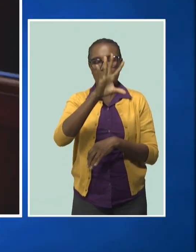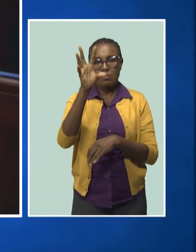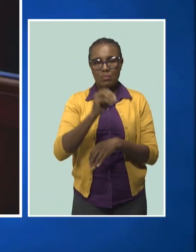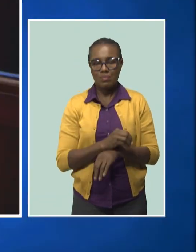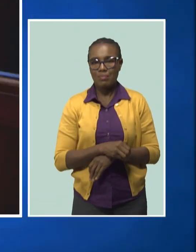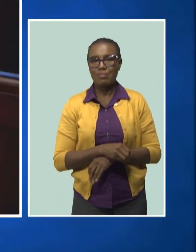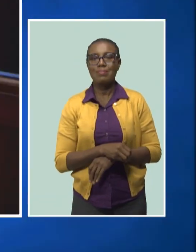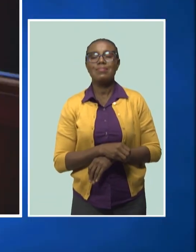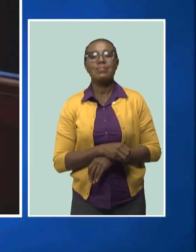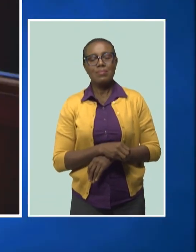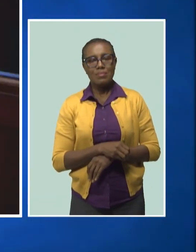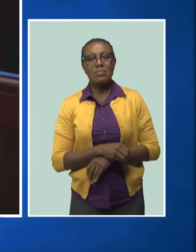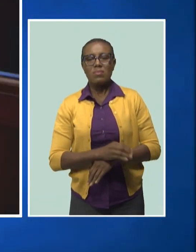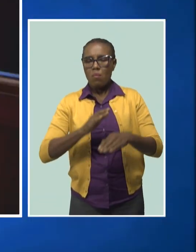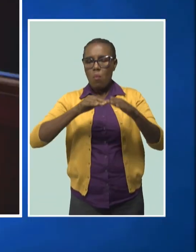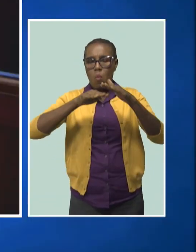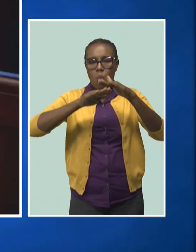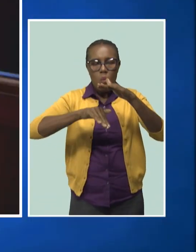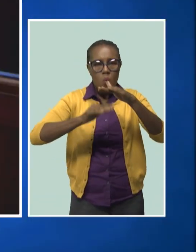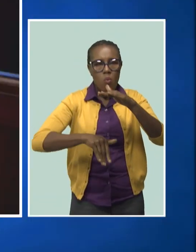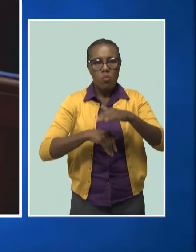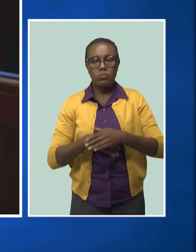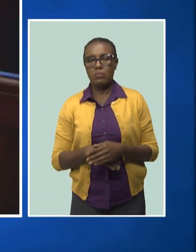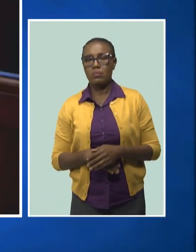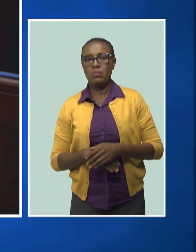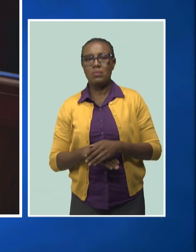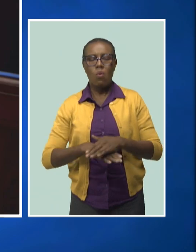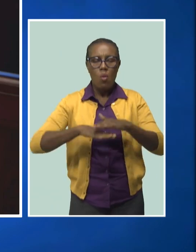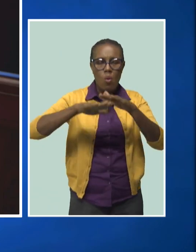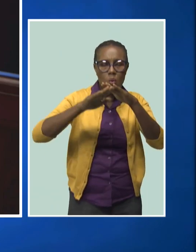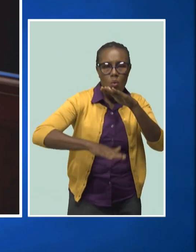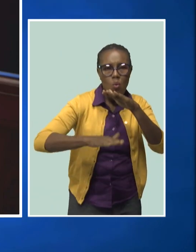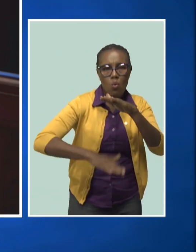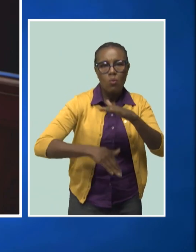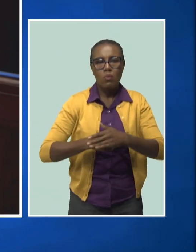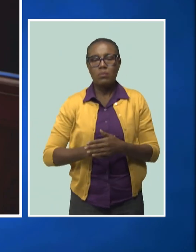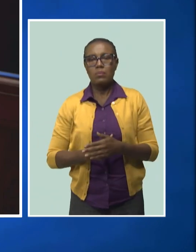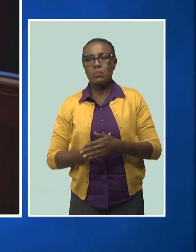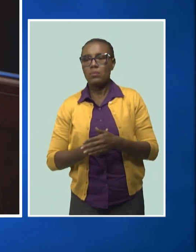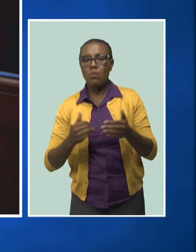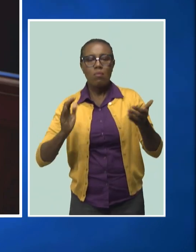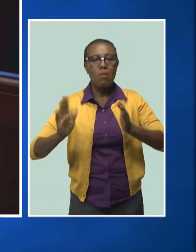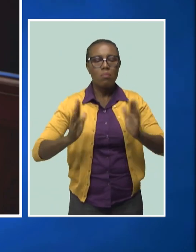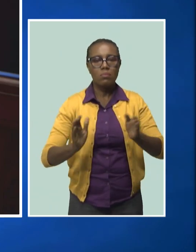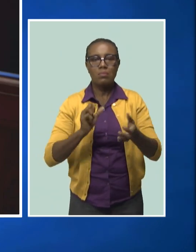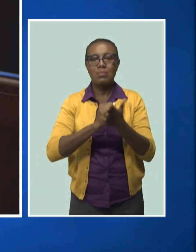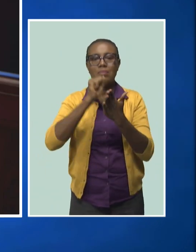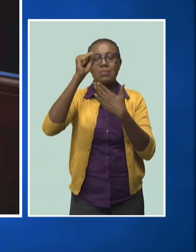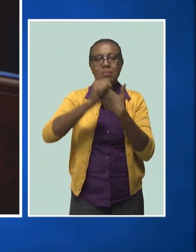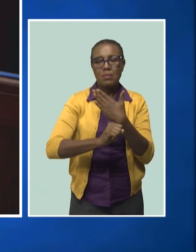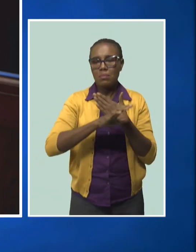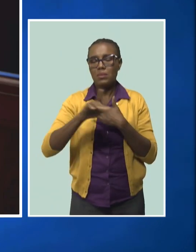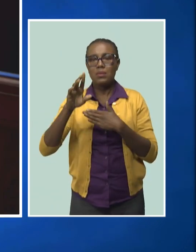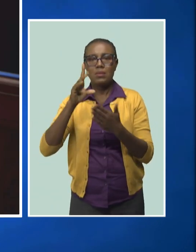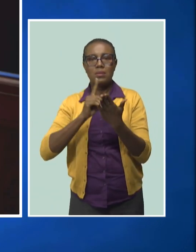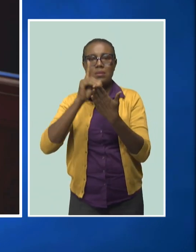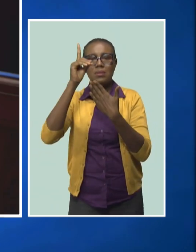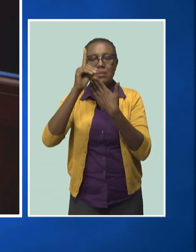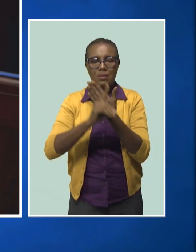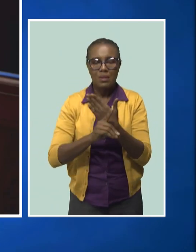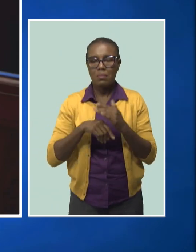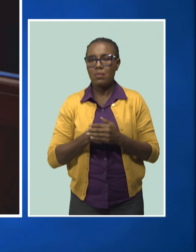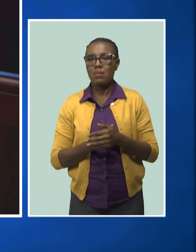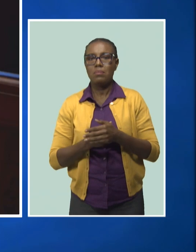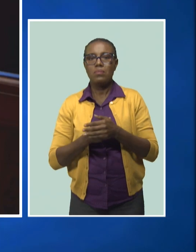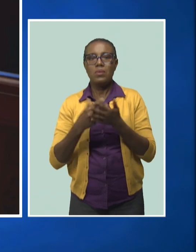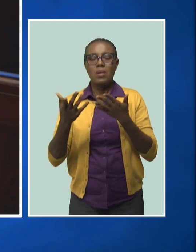below. The only time lower was the September to December period under the then Right Excellent